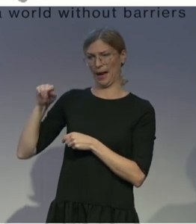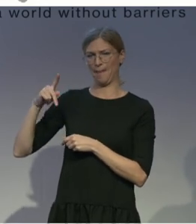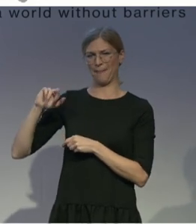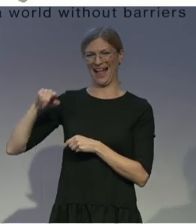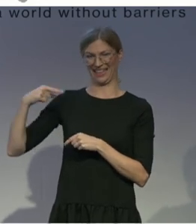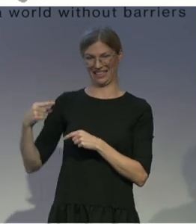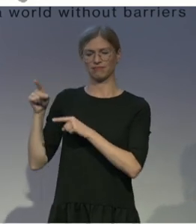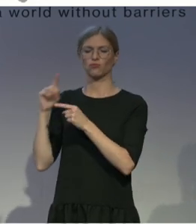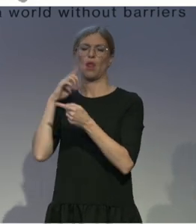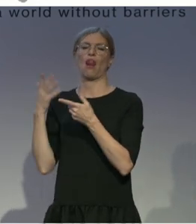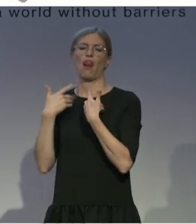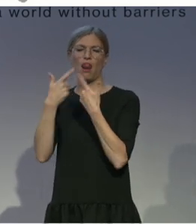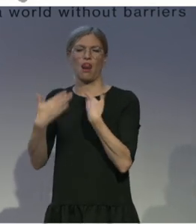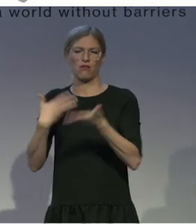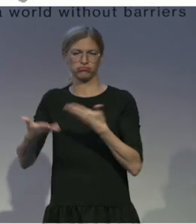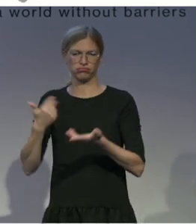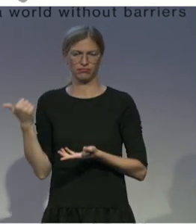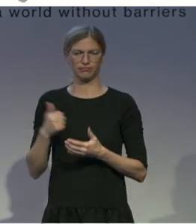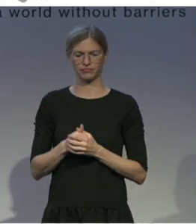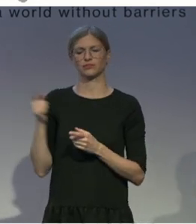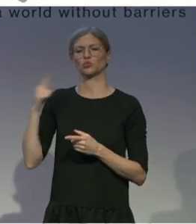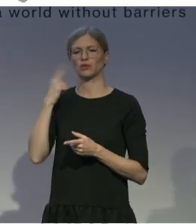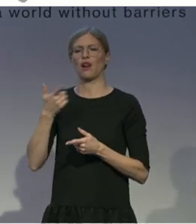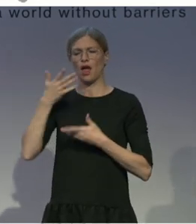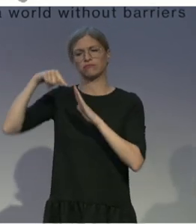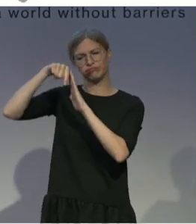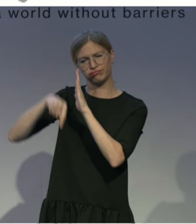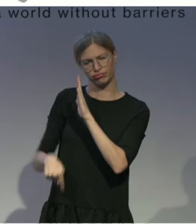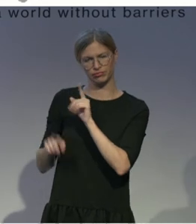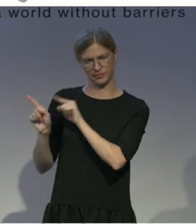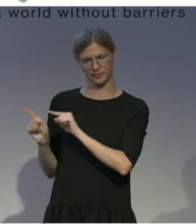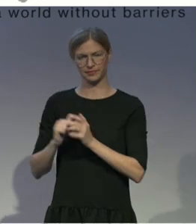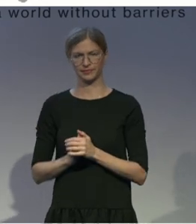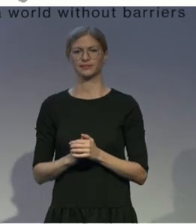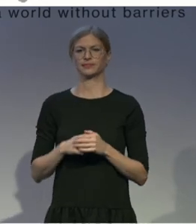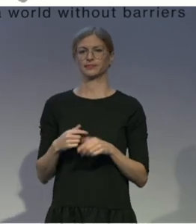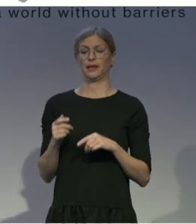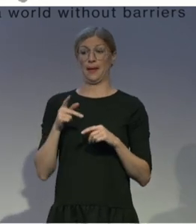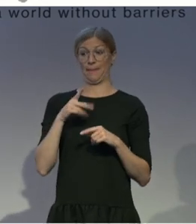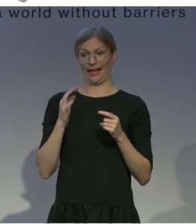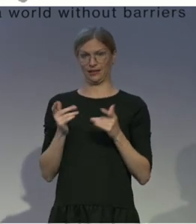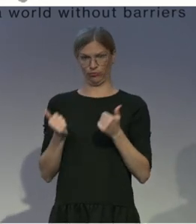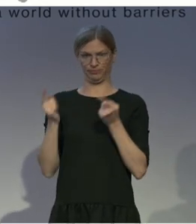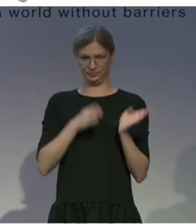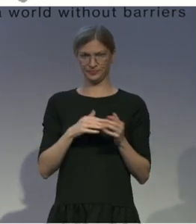bit more about the project specifically. Thank you, Samnang. Thank you, David. Thank you for the great